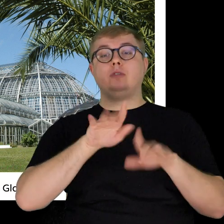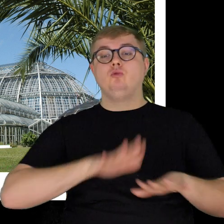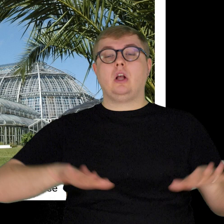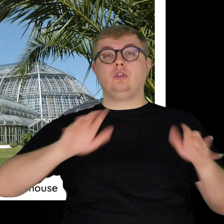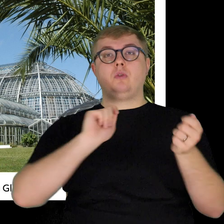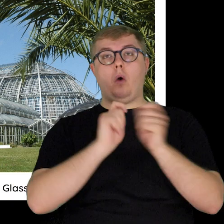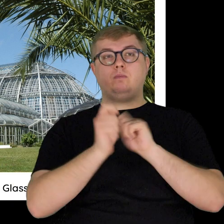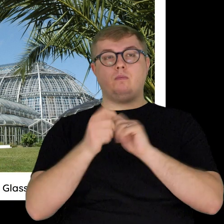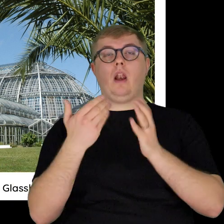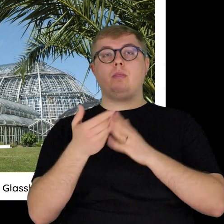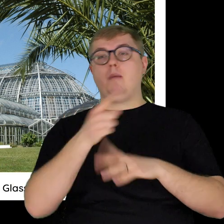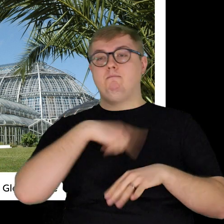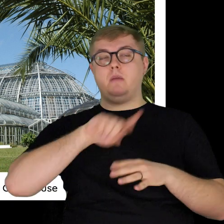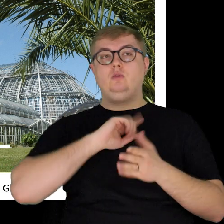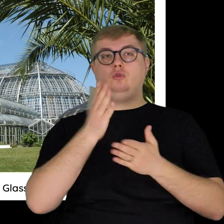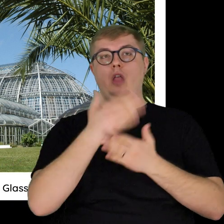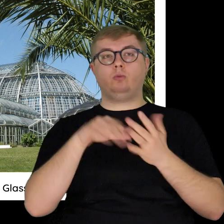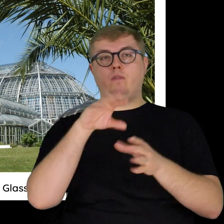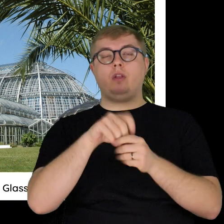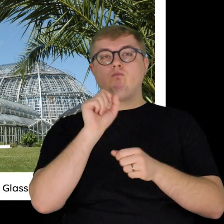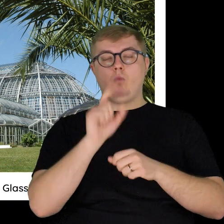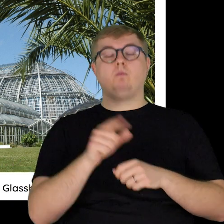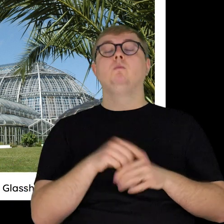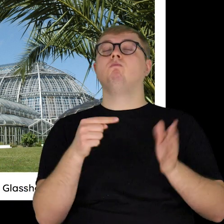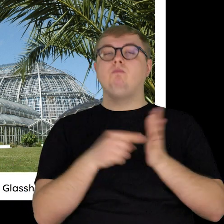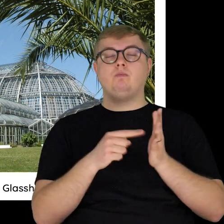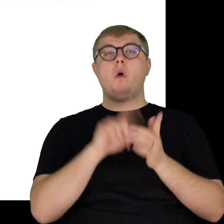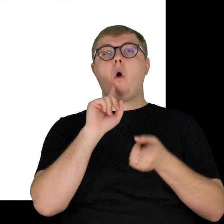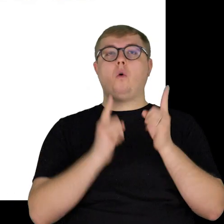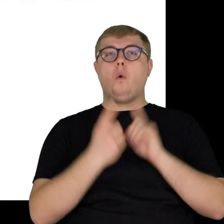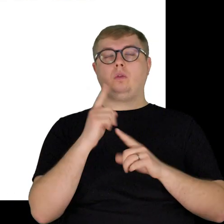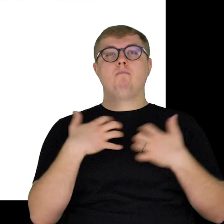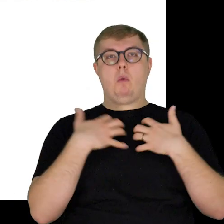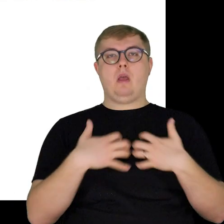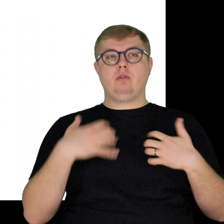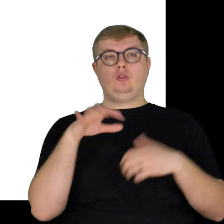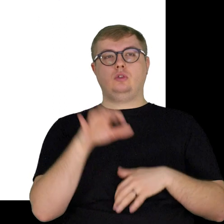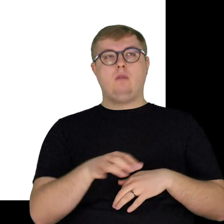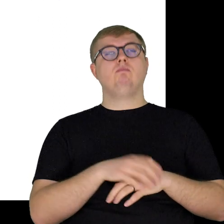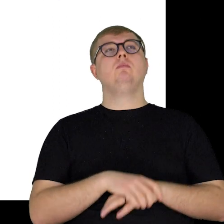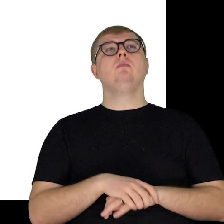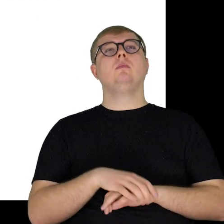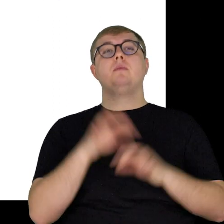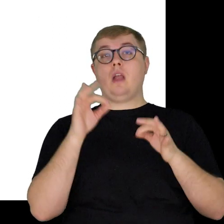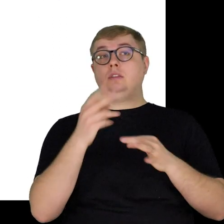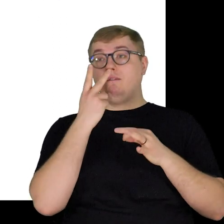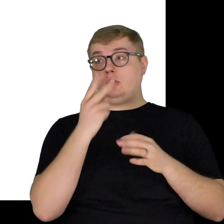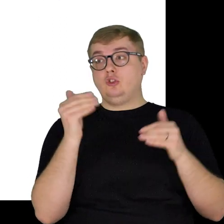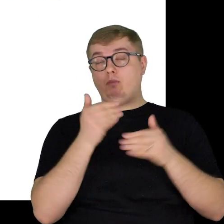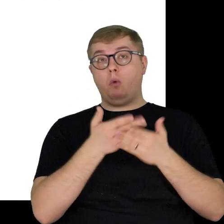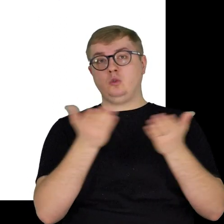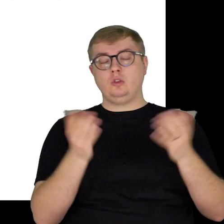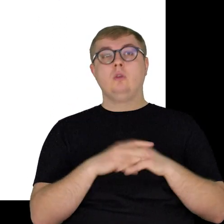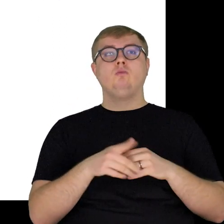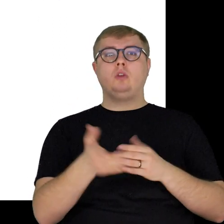gardens are a part. So you can see, these kind of core ideas of